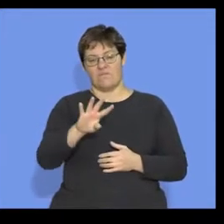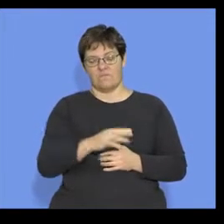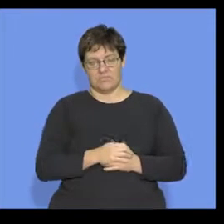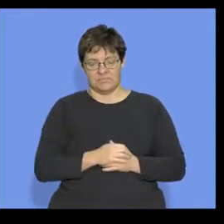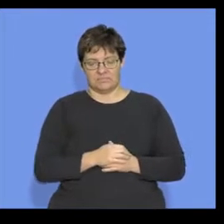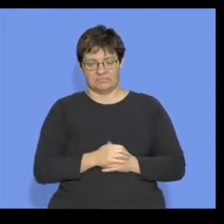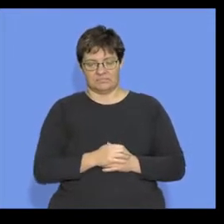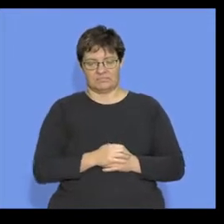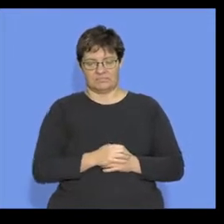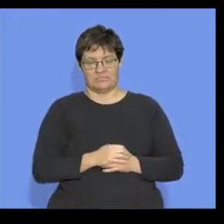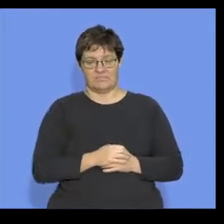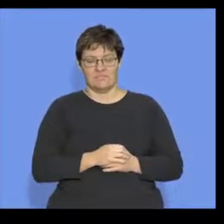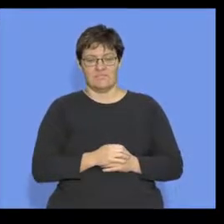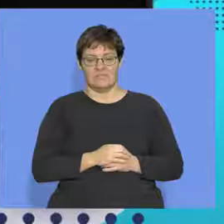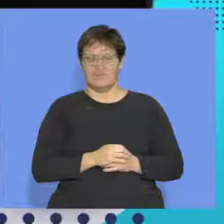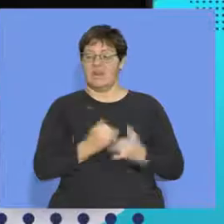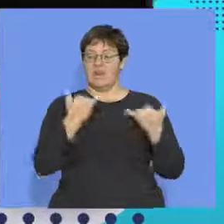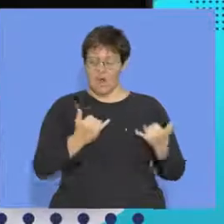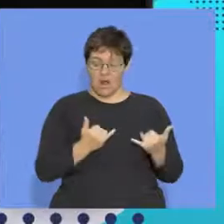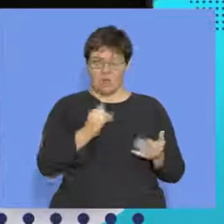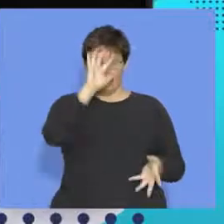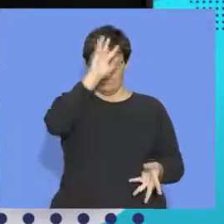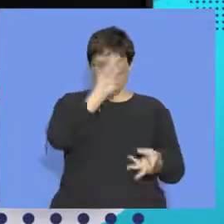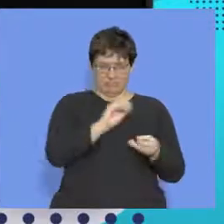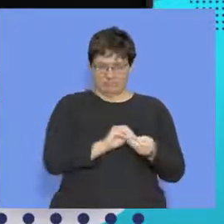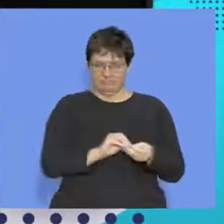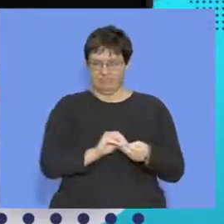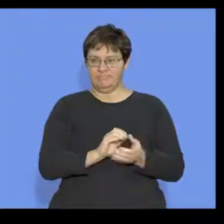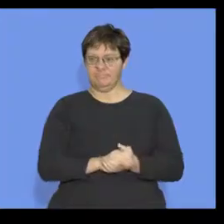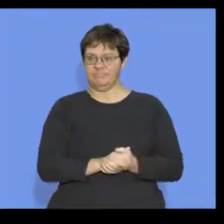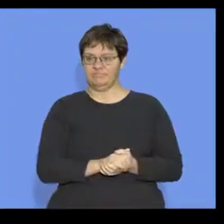504. Okay, then which give us what?